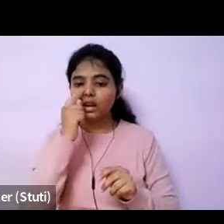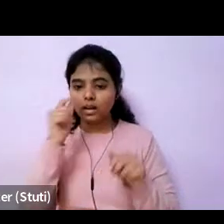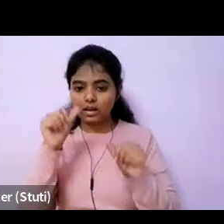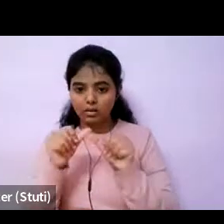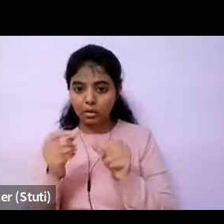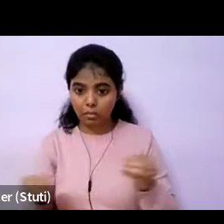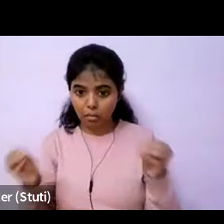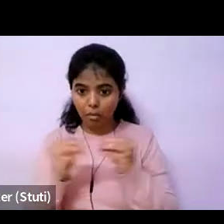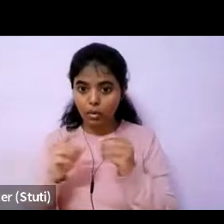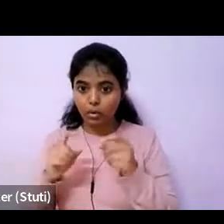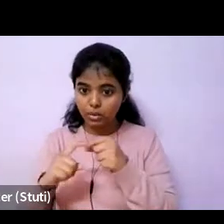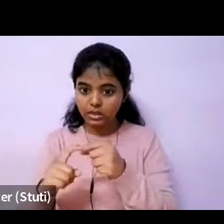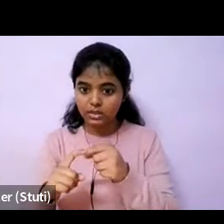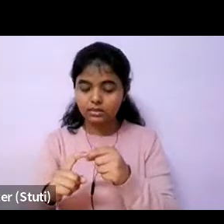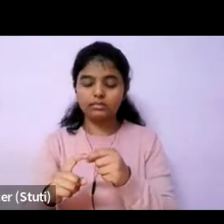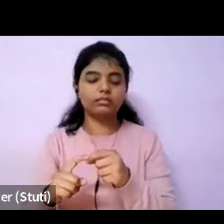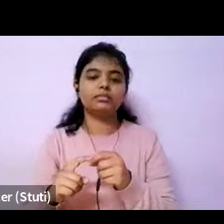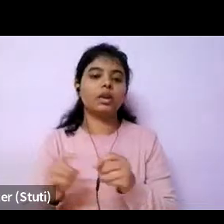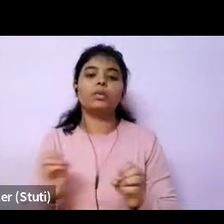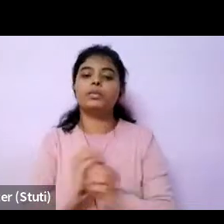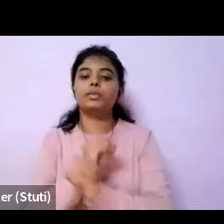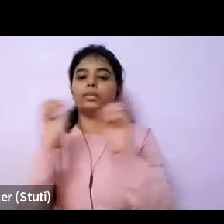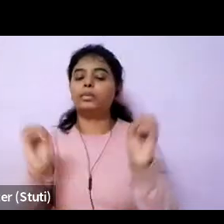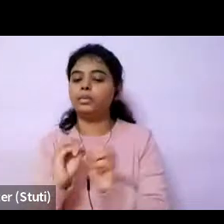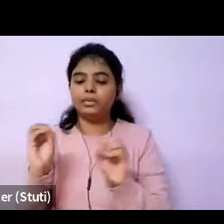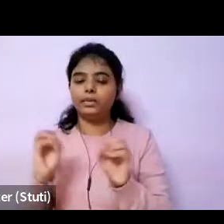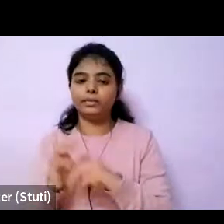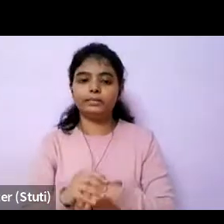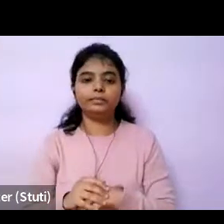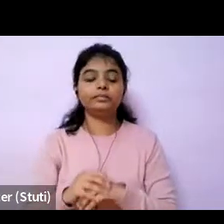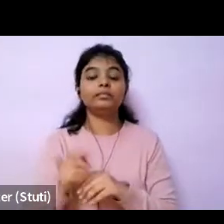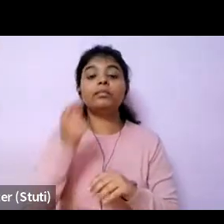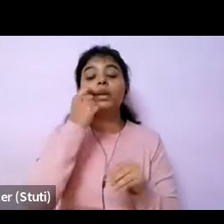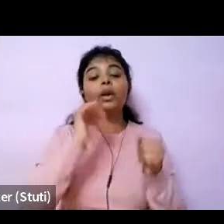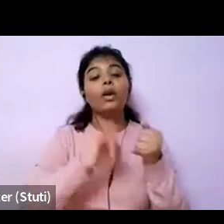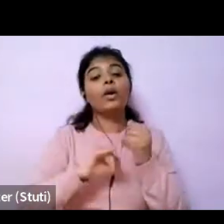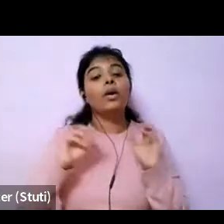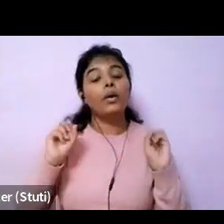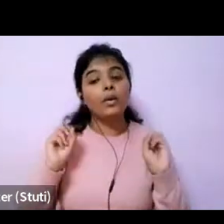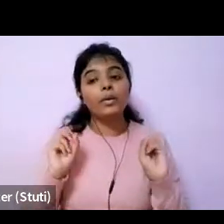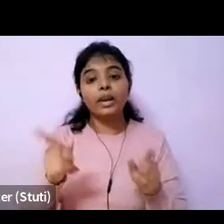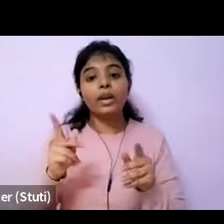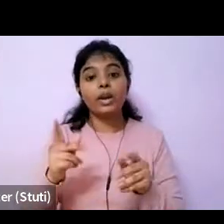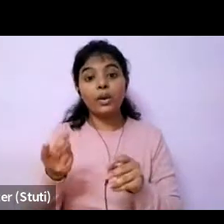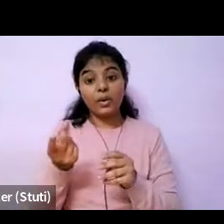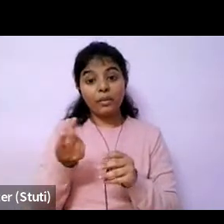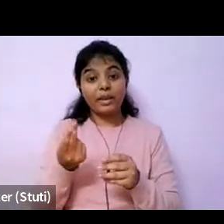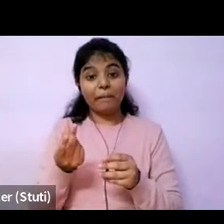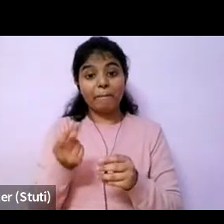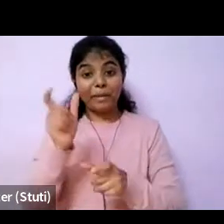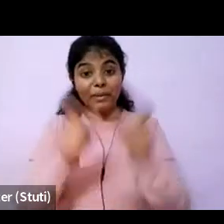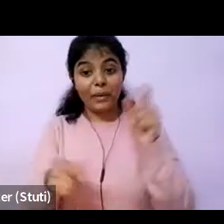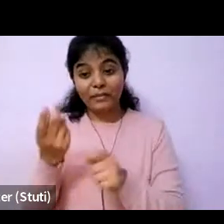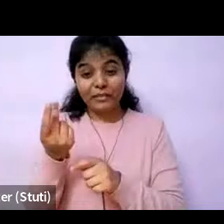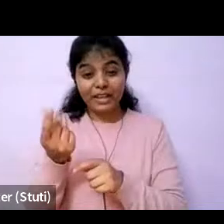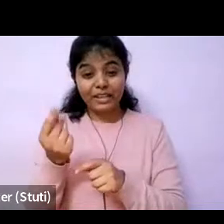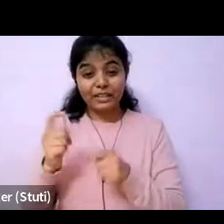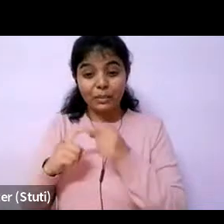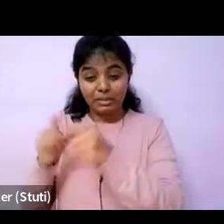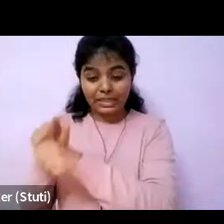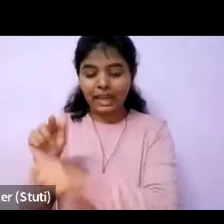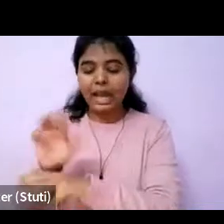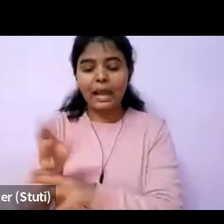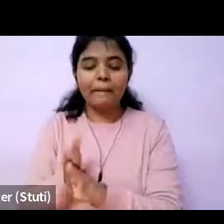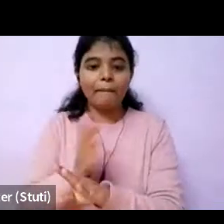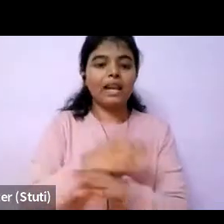or? No more questions. Great. So I think before any comes in the chat box, I immediately will take the opportunity